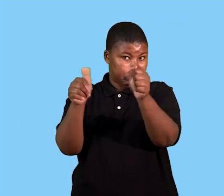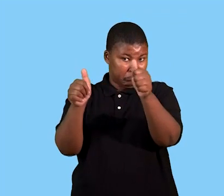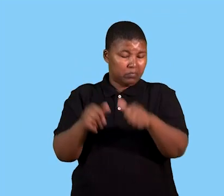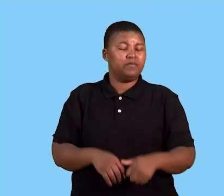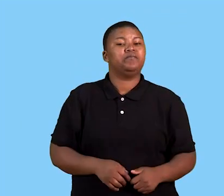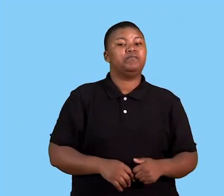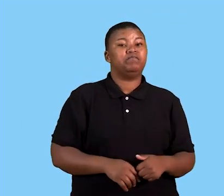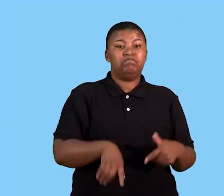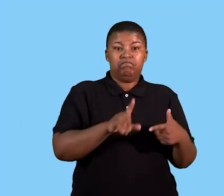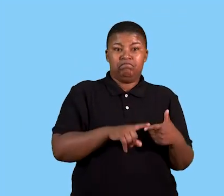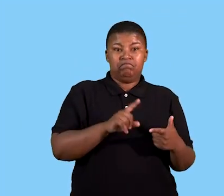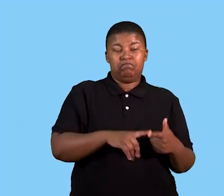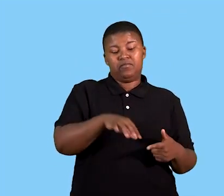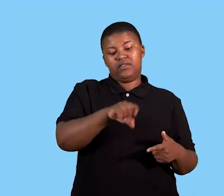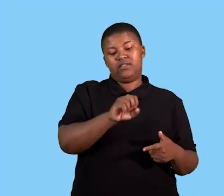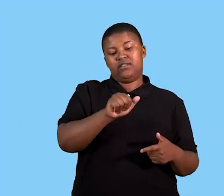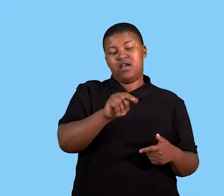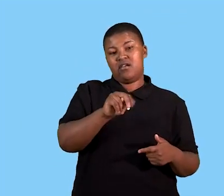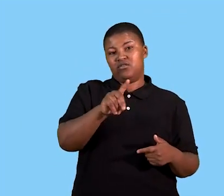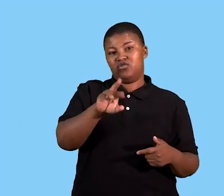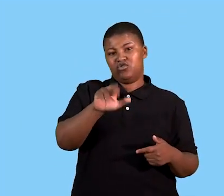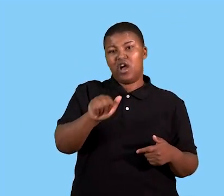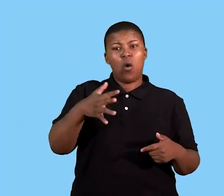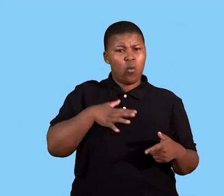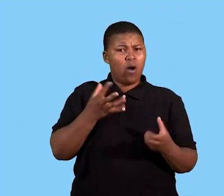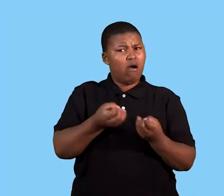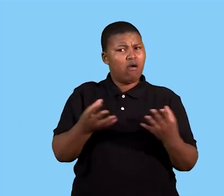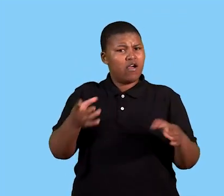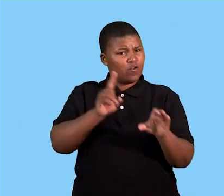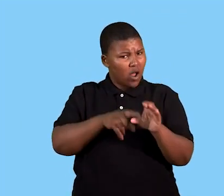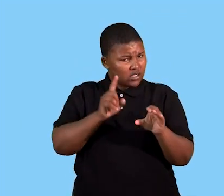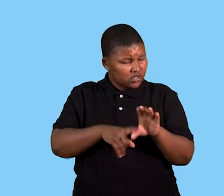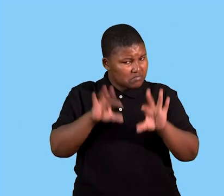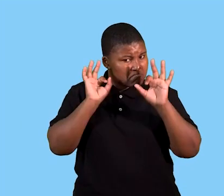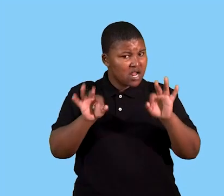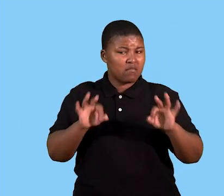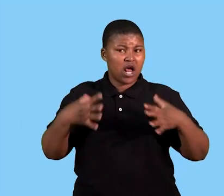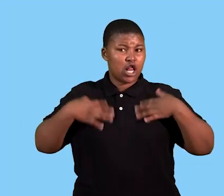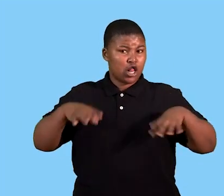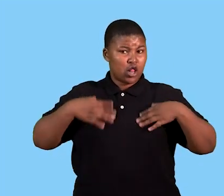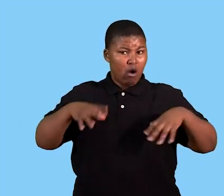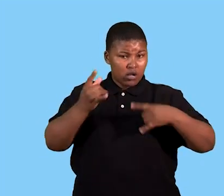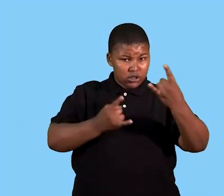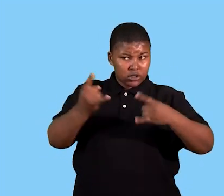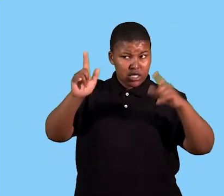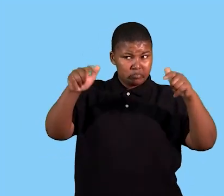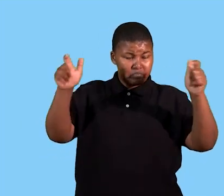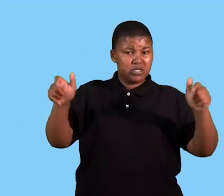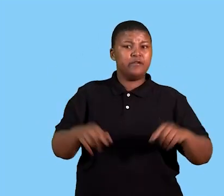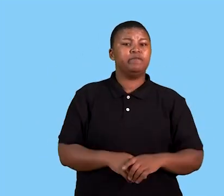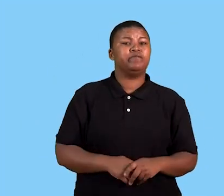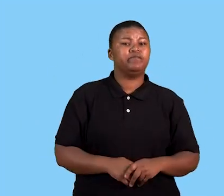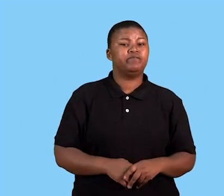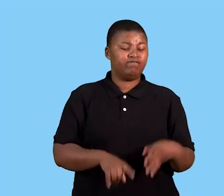wants to provide quality clothing and have a wide variety of clothing items. Sandra wants to increase her sales